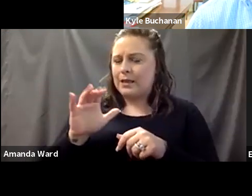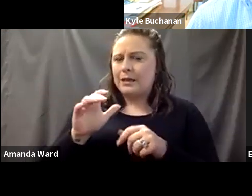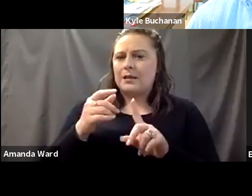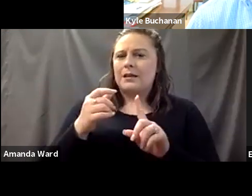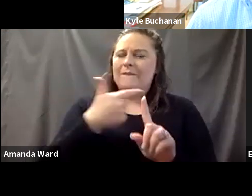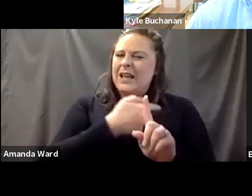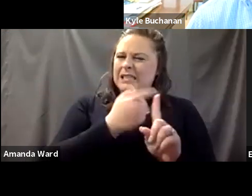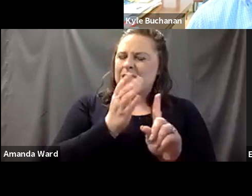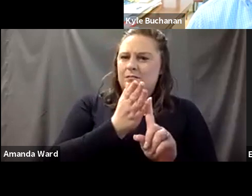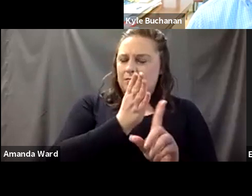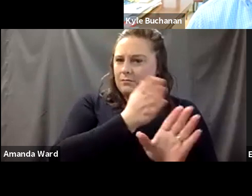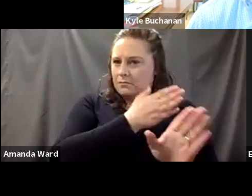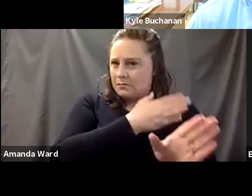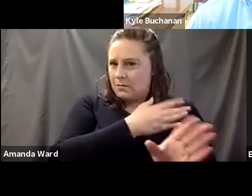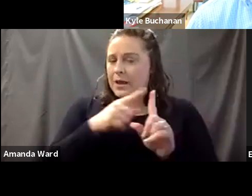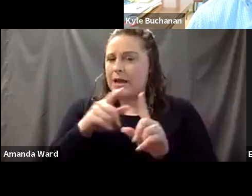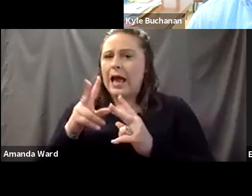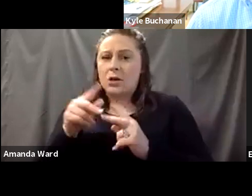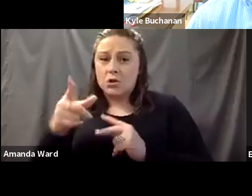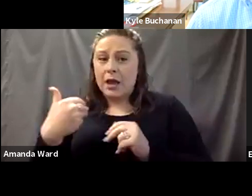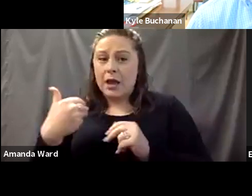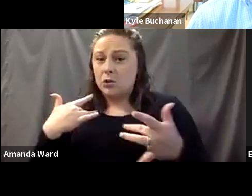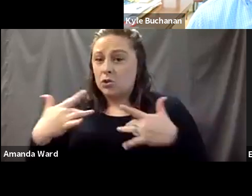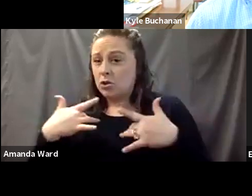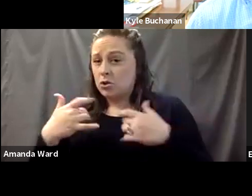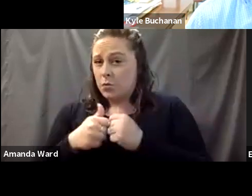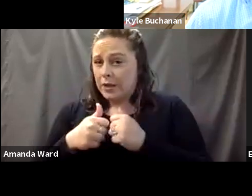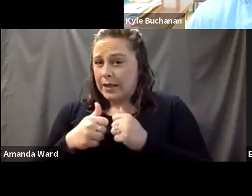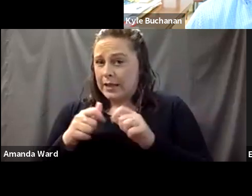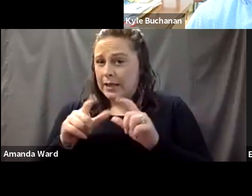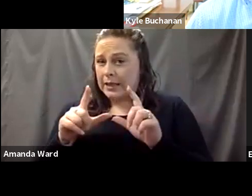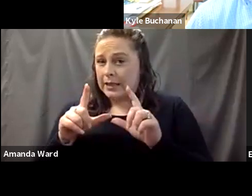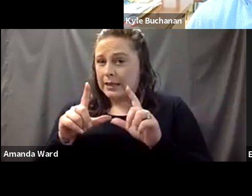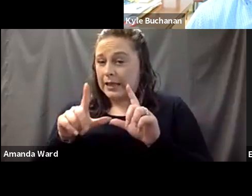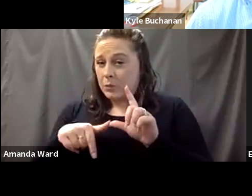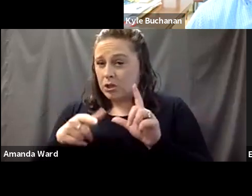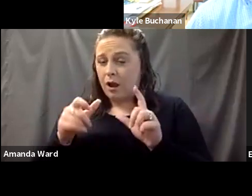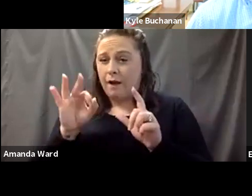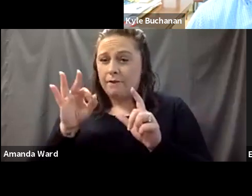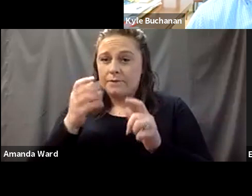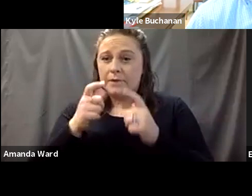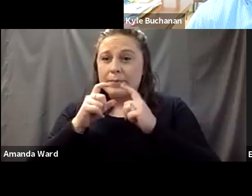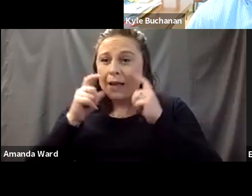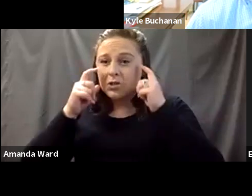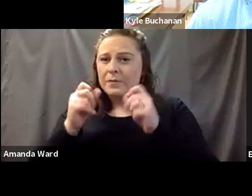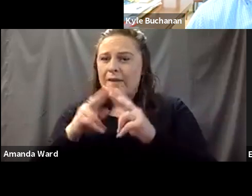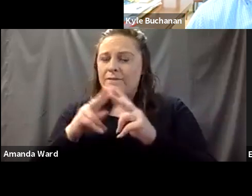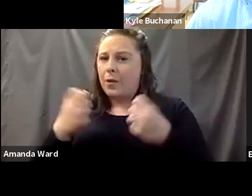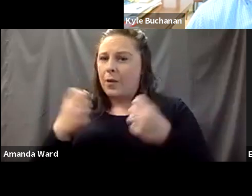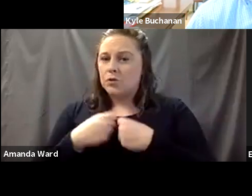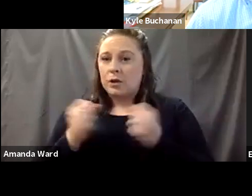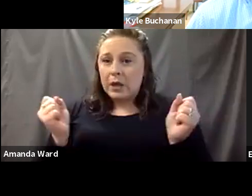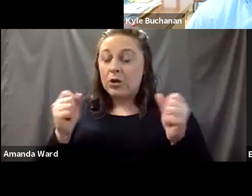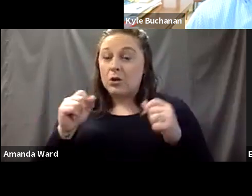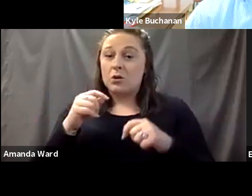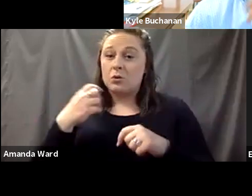is, do either of you have concerns with the expiration of mask ordinances? You know, Neil, you've been very transparent and said, you know, we don't